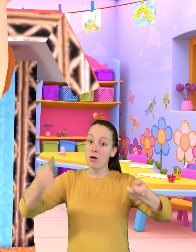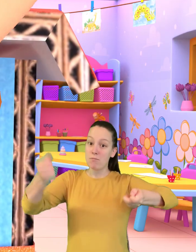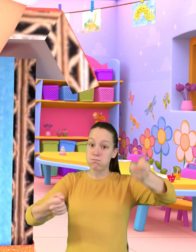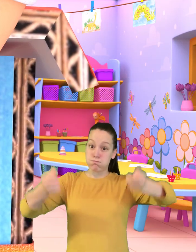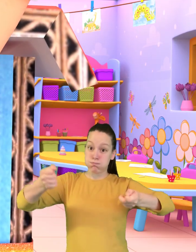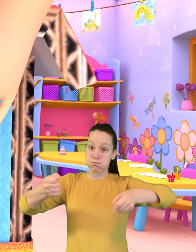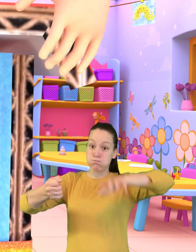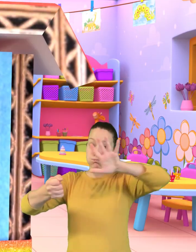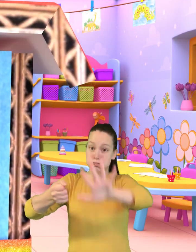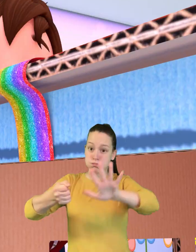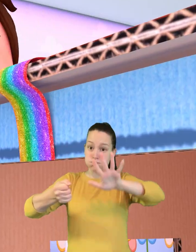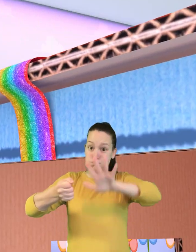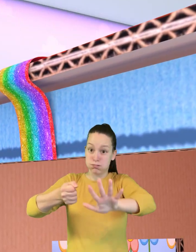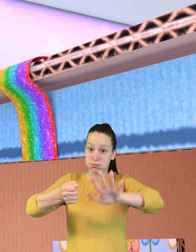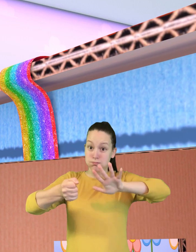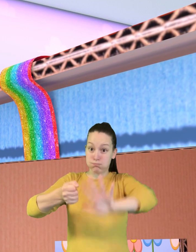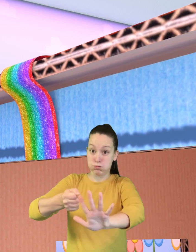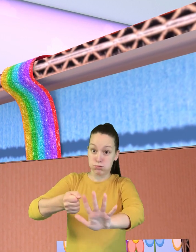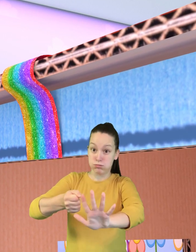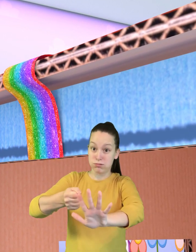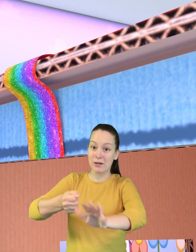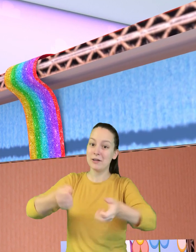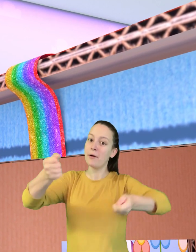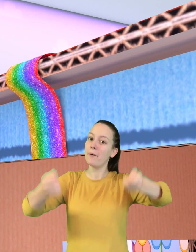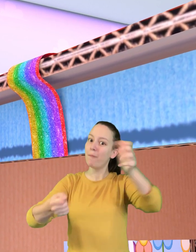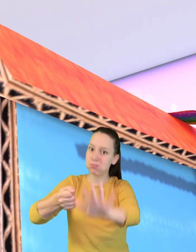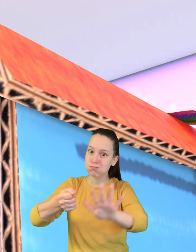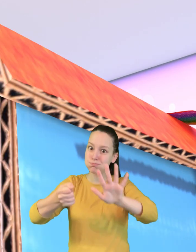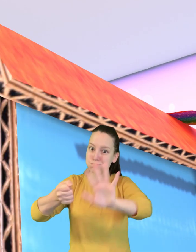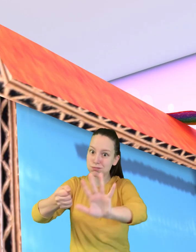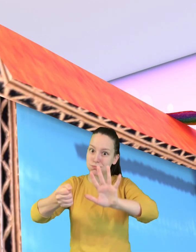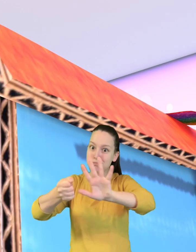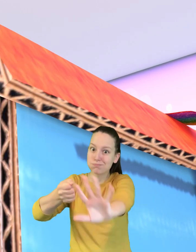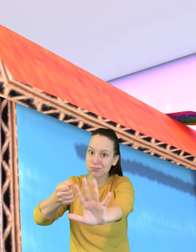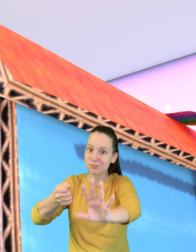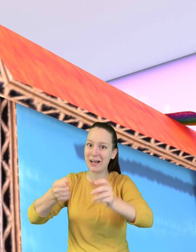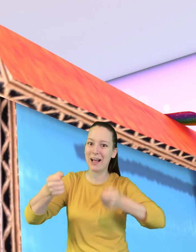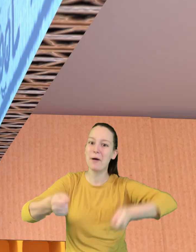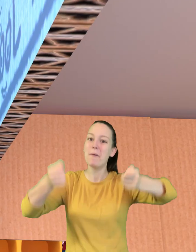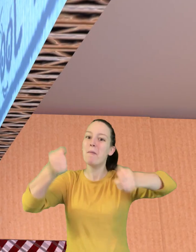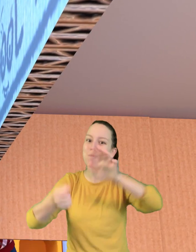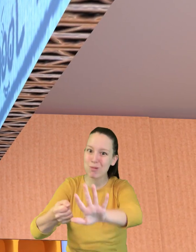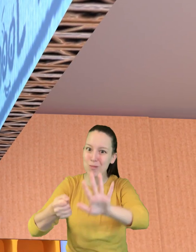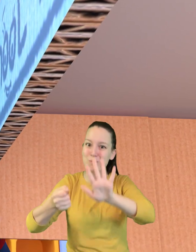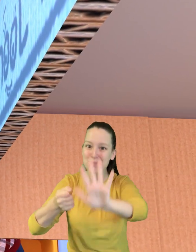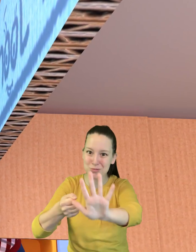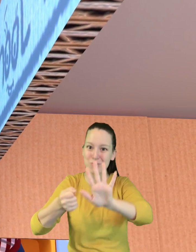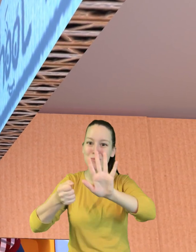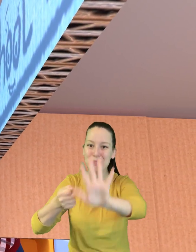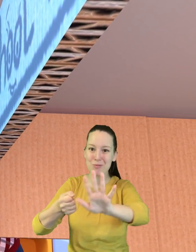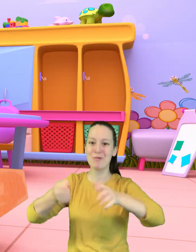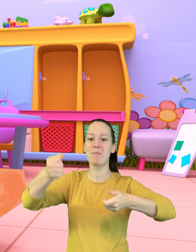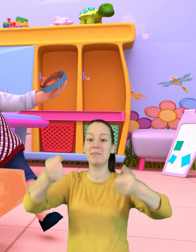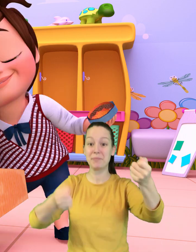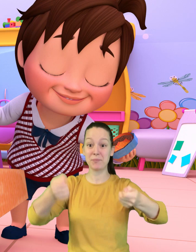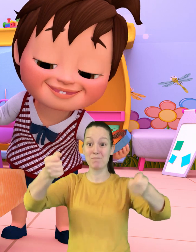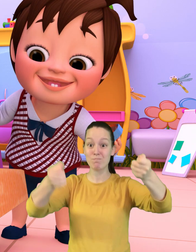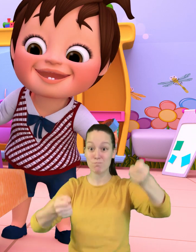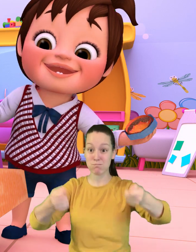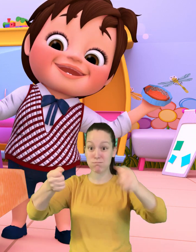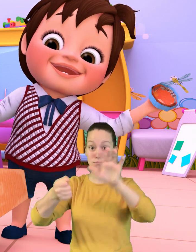the lights on the bus go blink blink blink blink blink blink